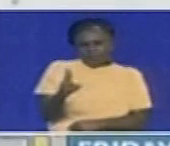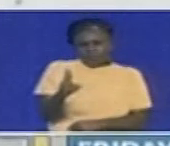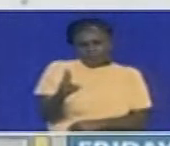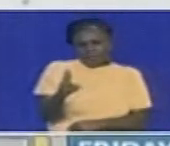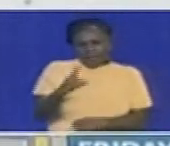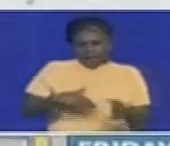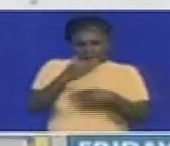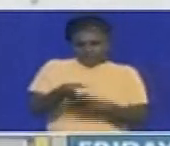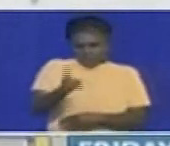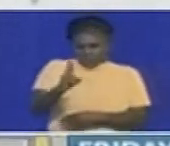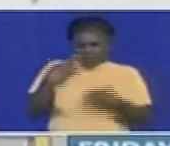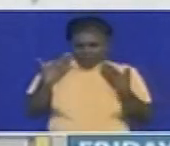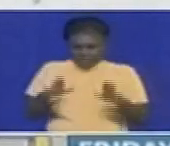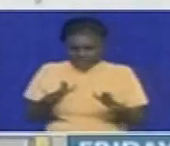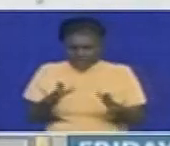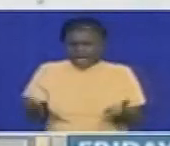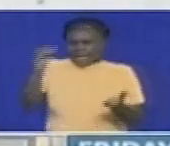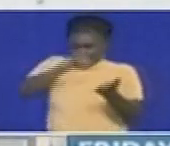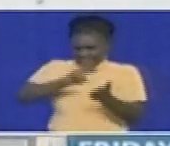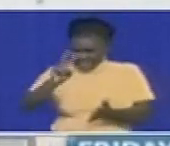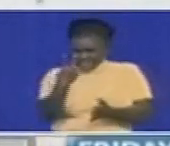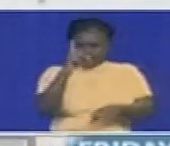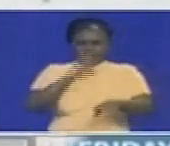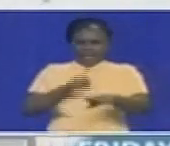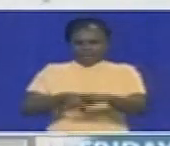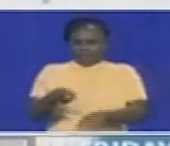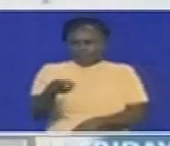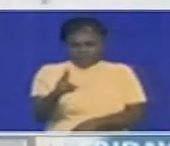Baada ya kusikia sauti ya bunduki tena mara ya pili.